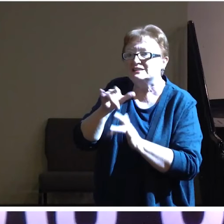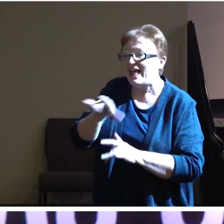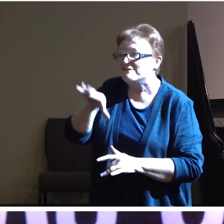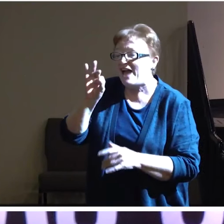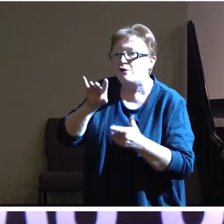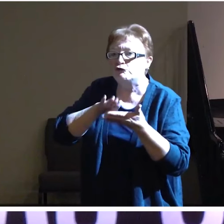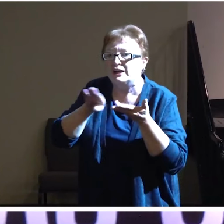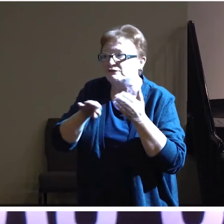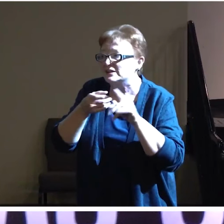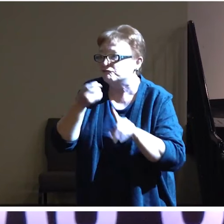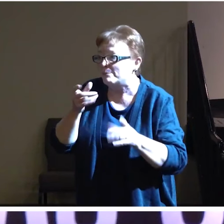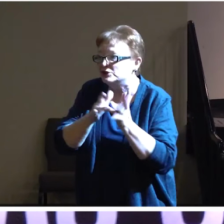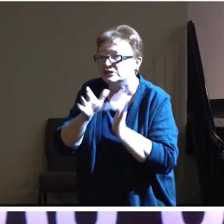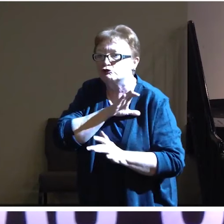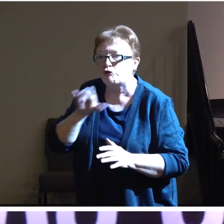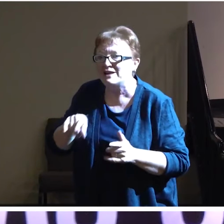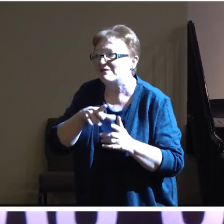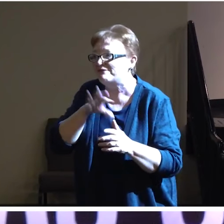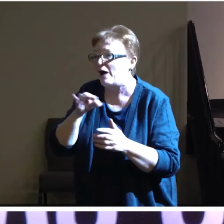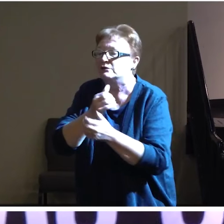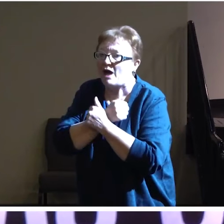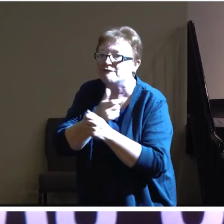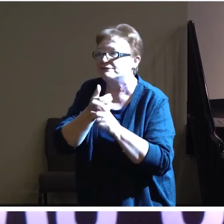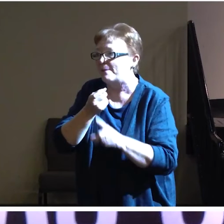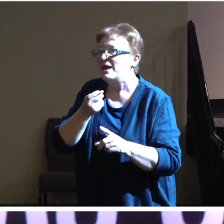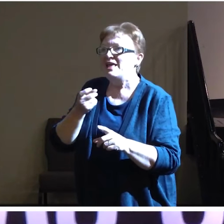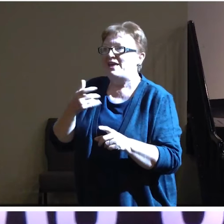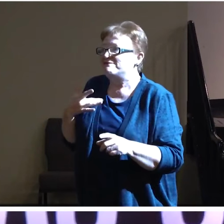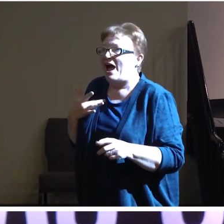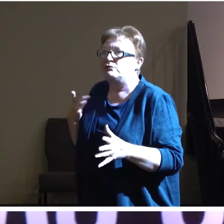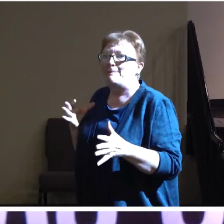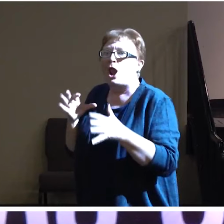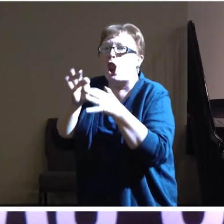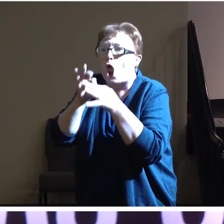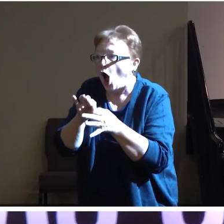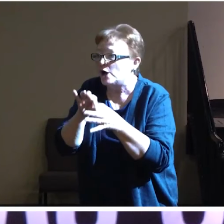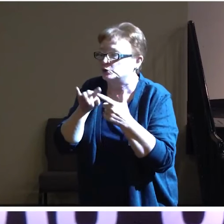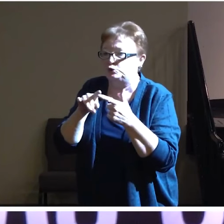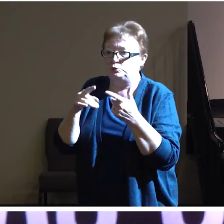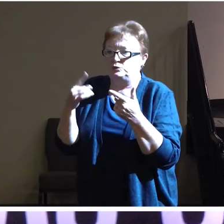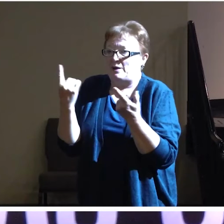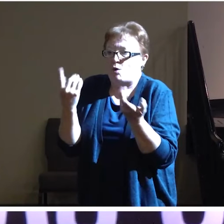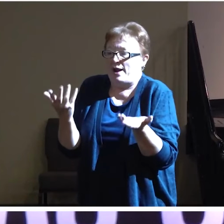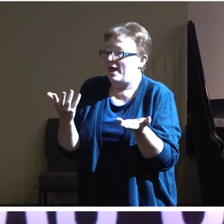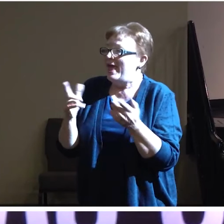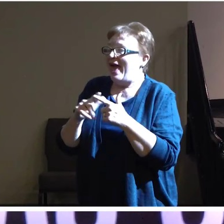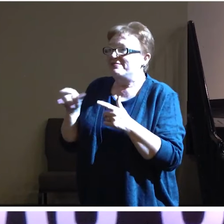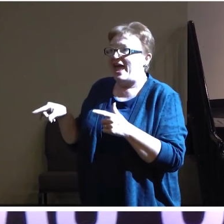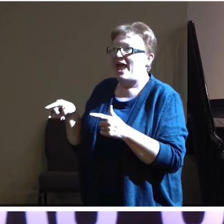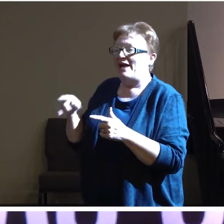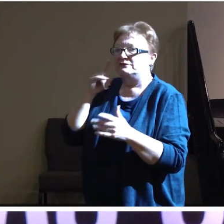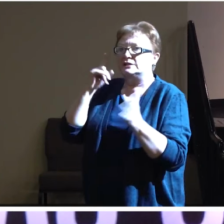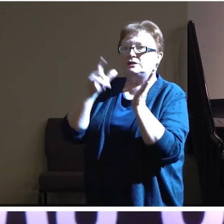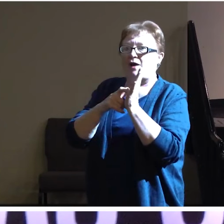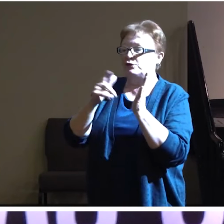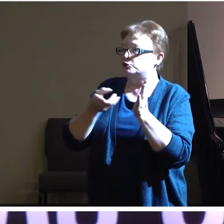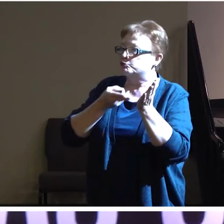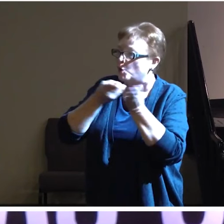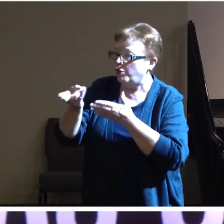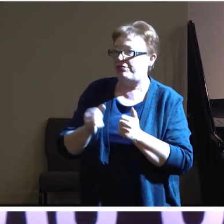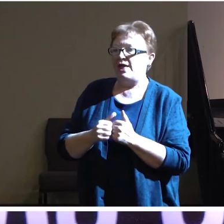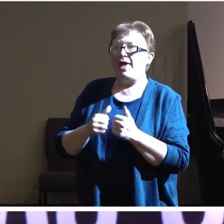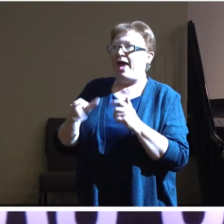forgiveness in Christ. They had found a sense of belonging. And they had discovered truth. And their